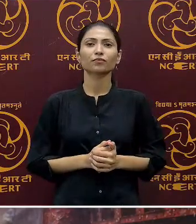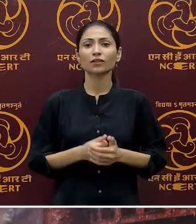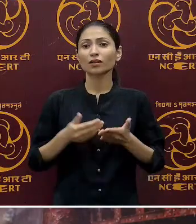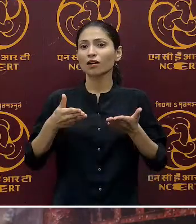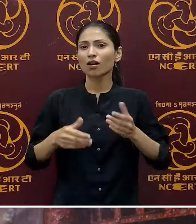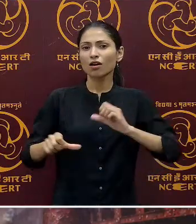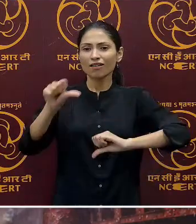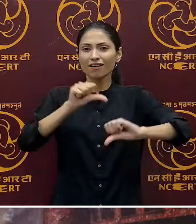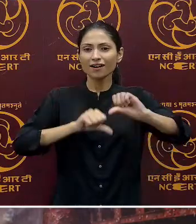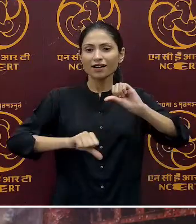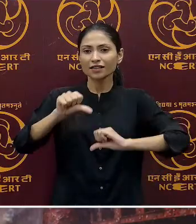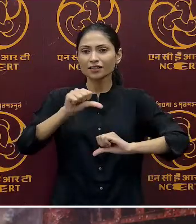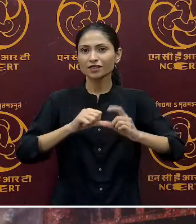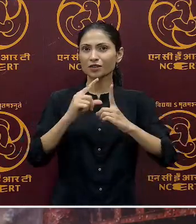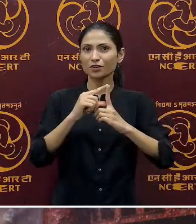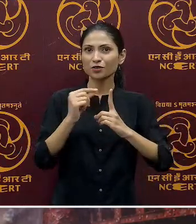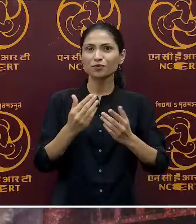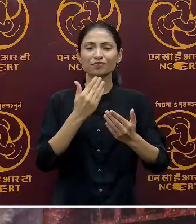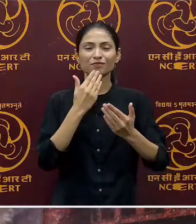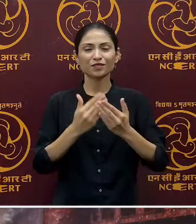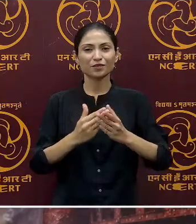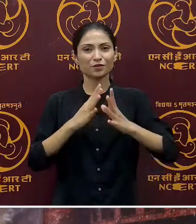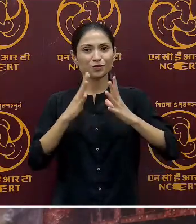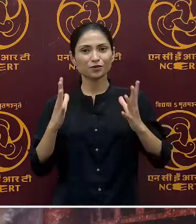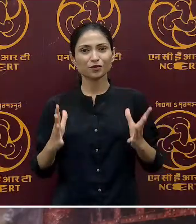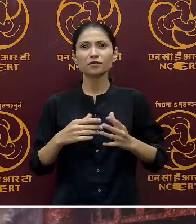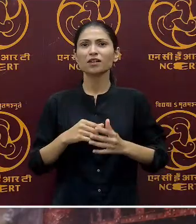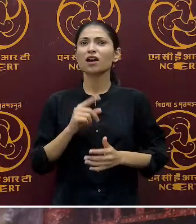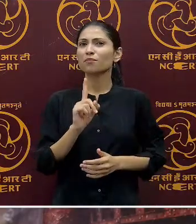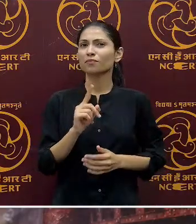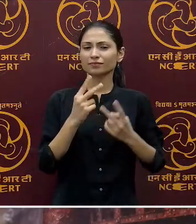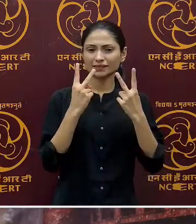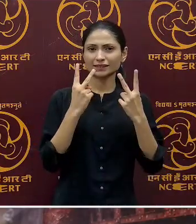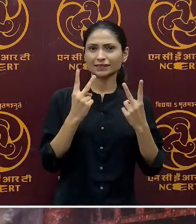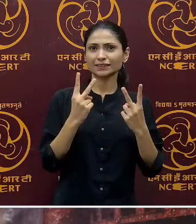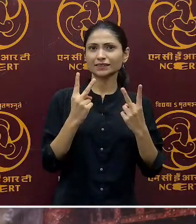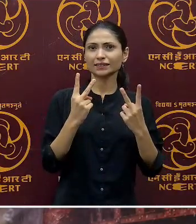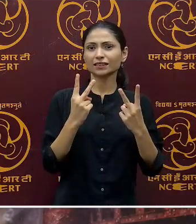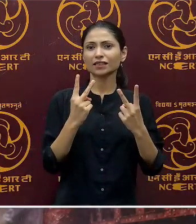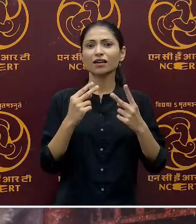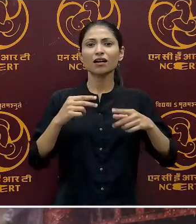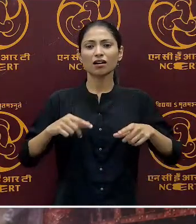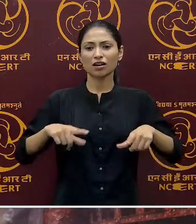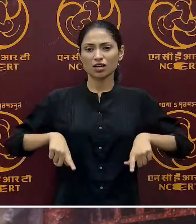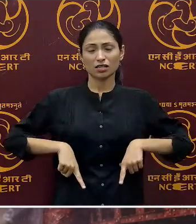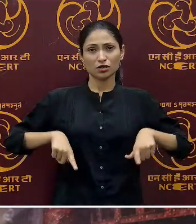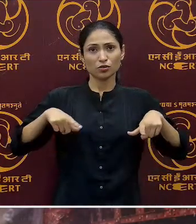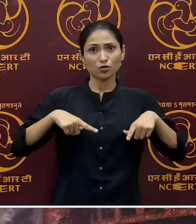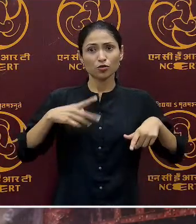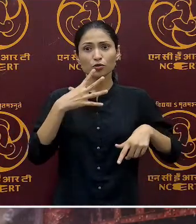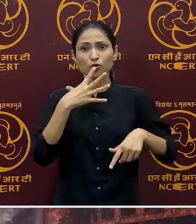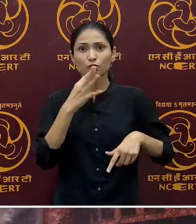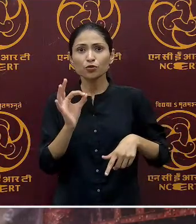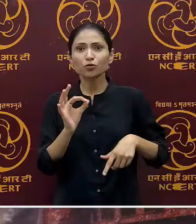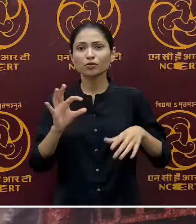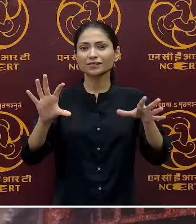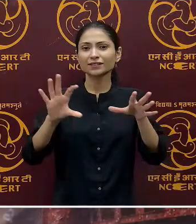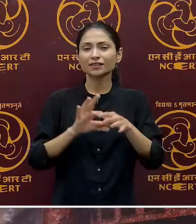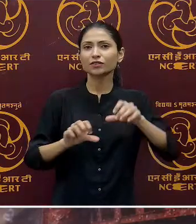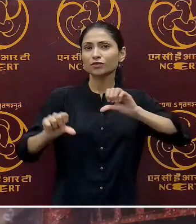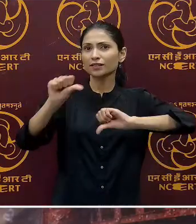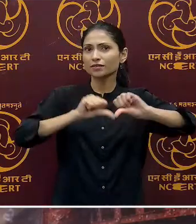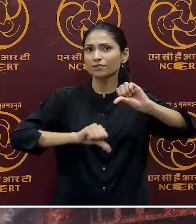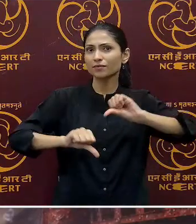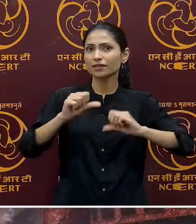the virtual labs, thanks to you, but do we see a real life incident related to this experiment?